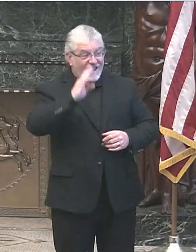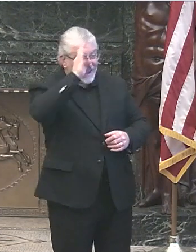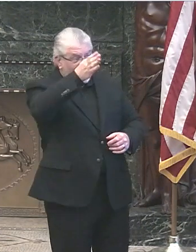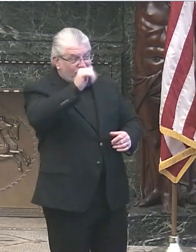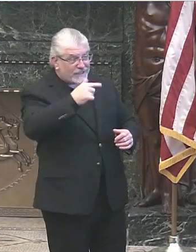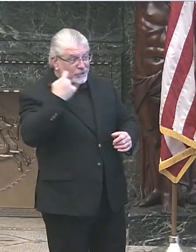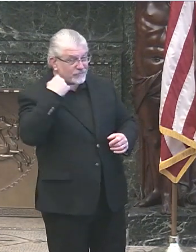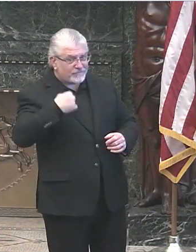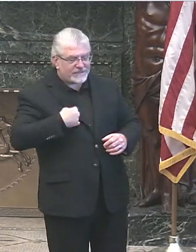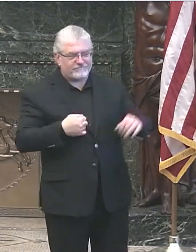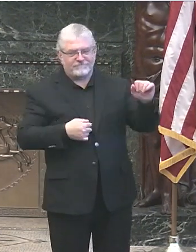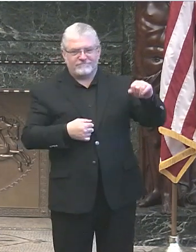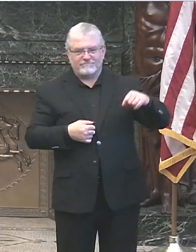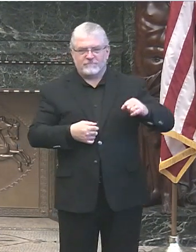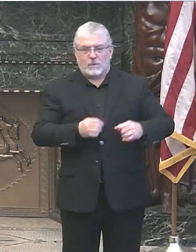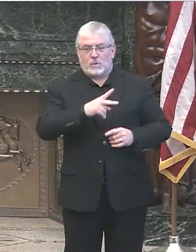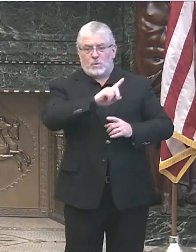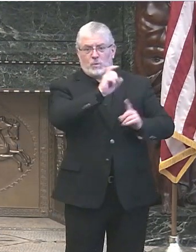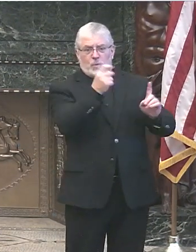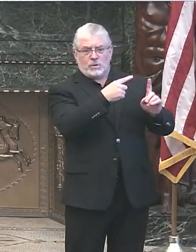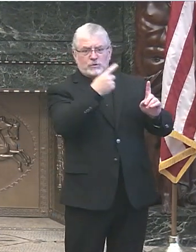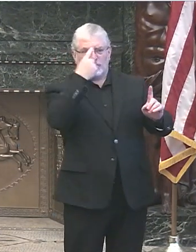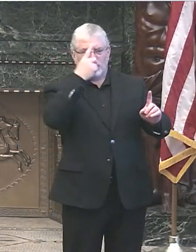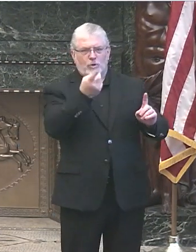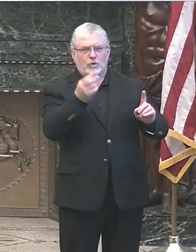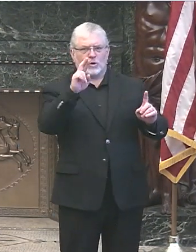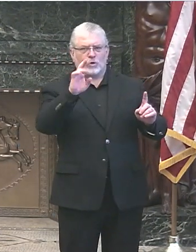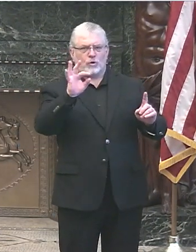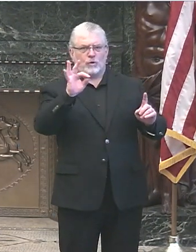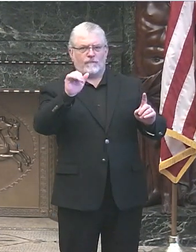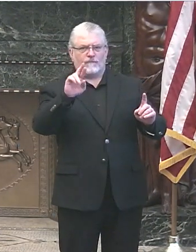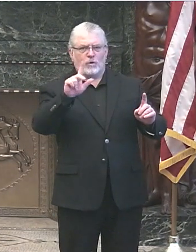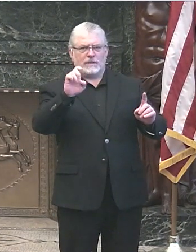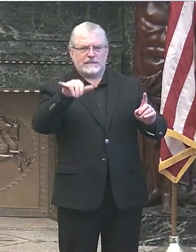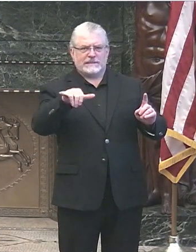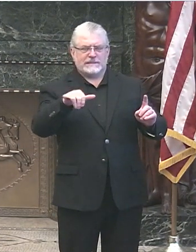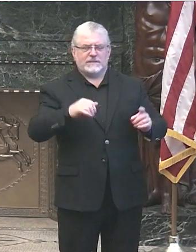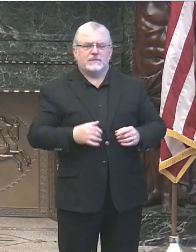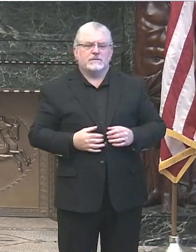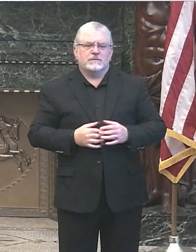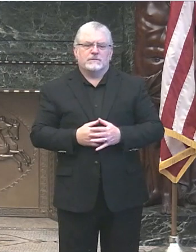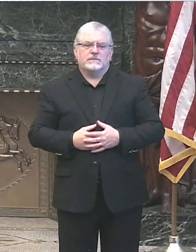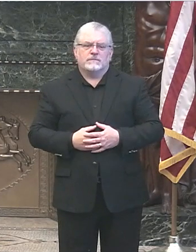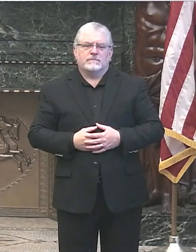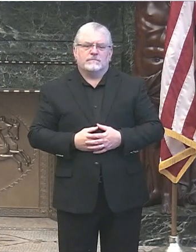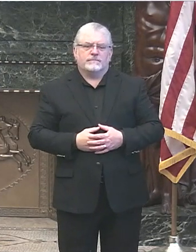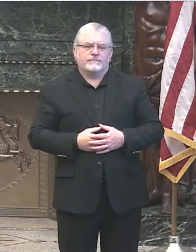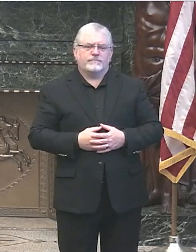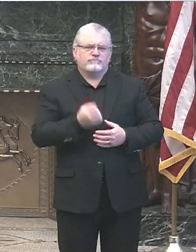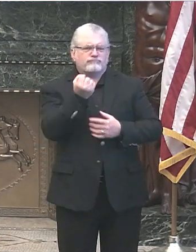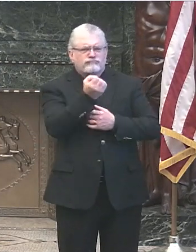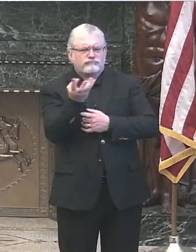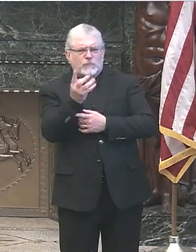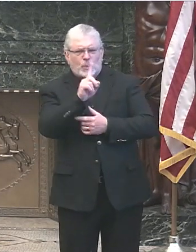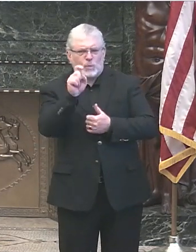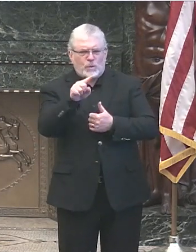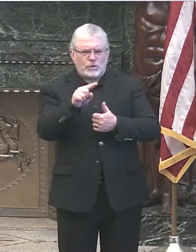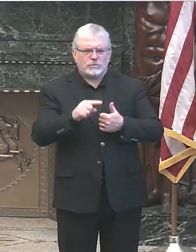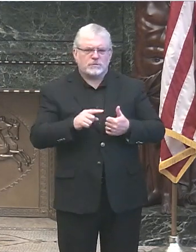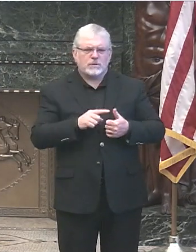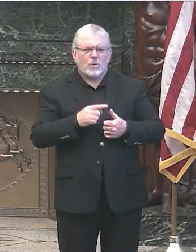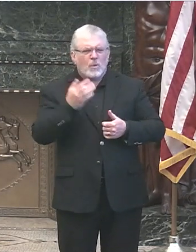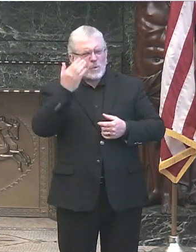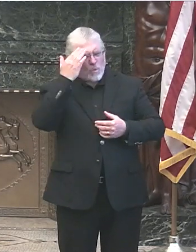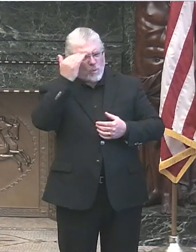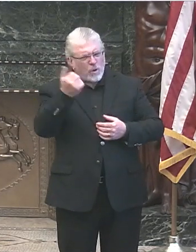My questions are for Dr. Farley, please, and I have 2 questions. The first one is, why do we think that the number of infections